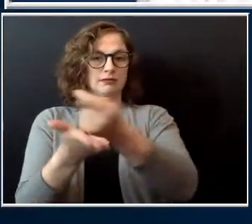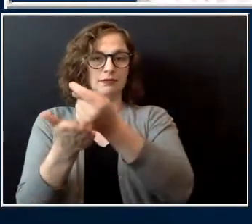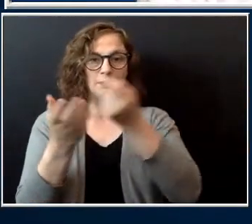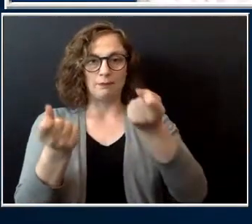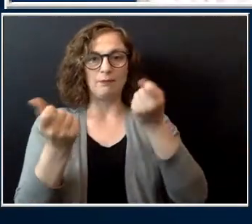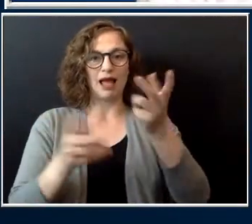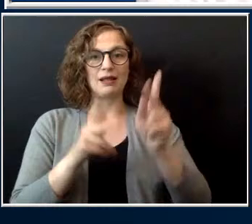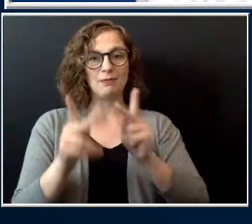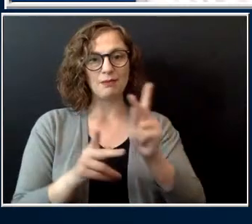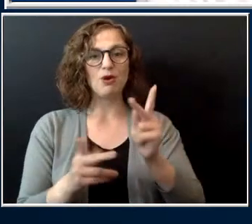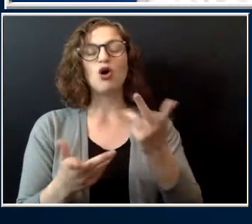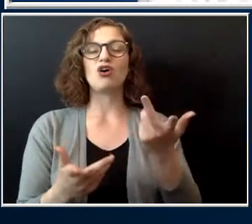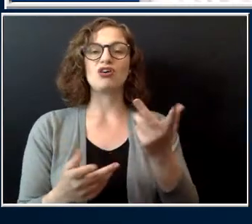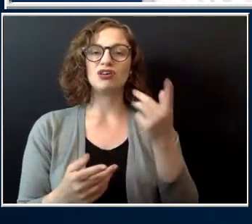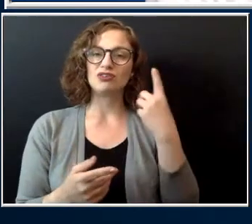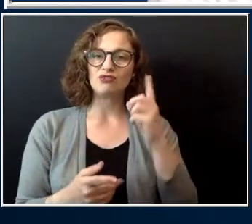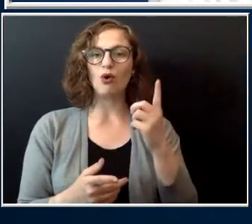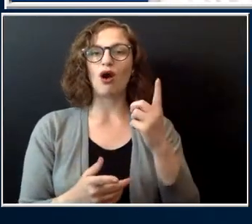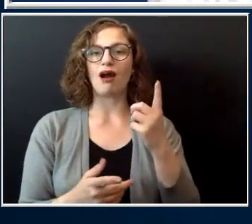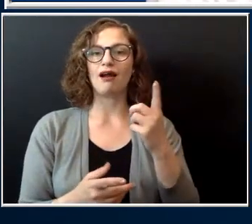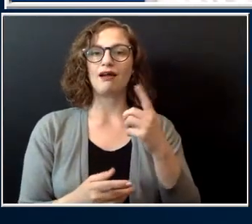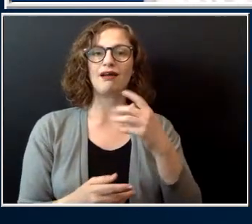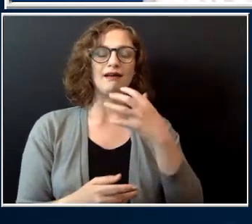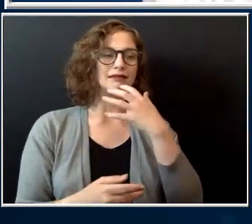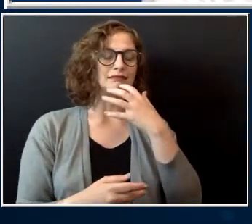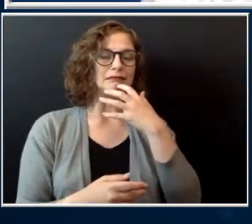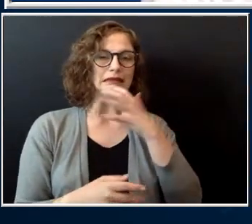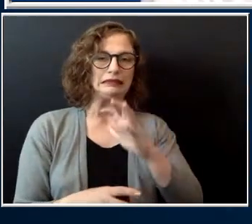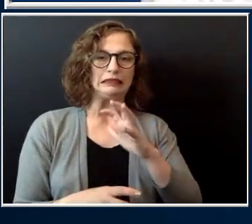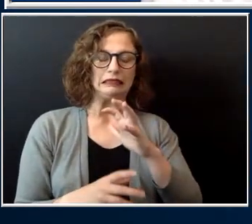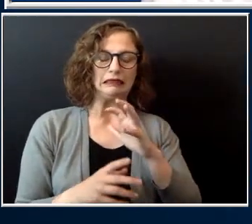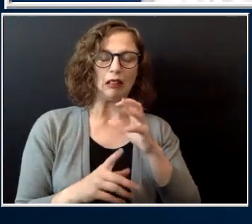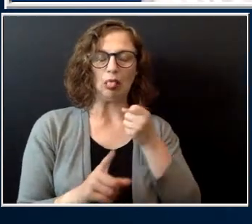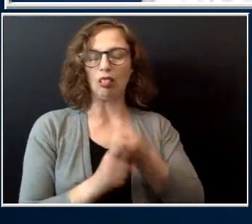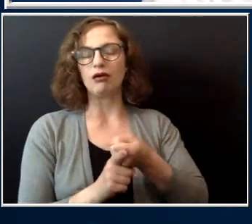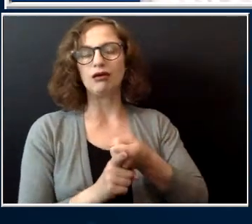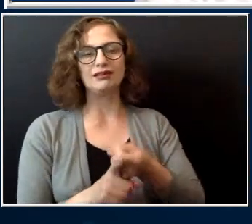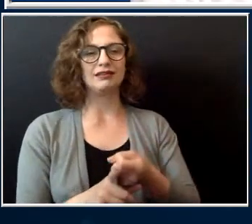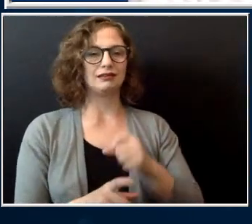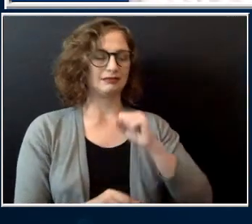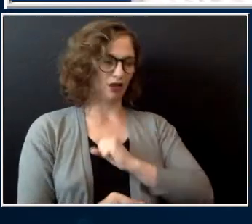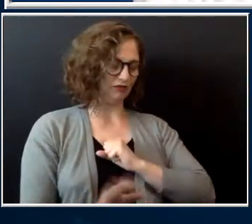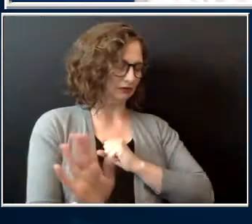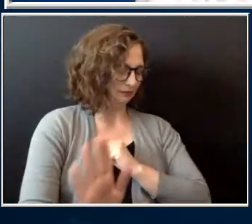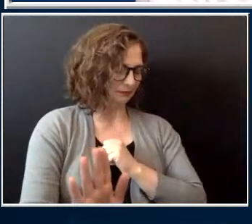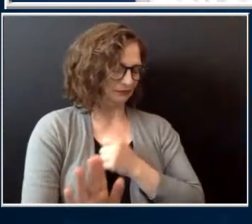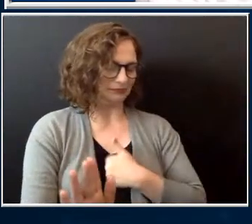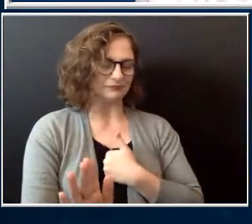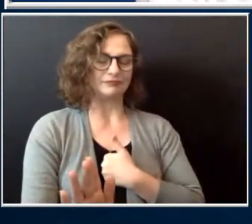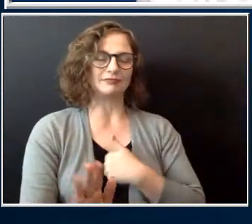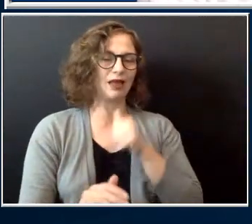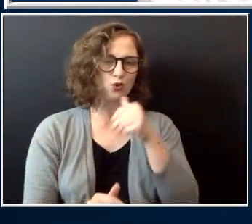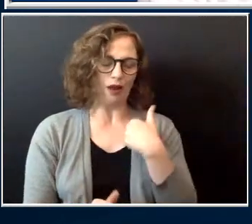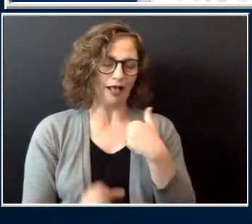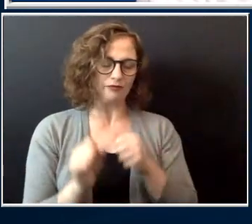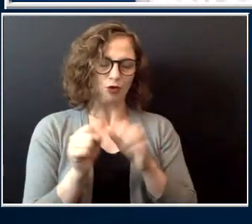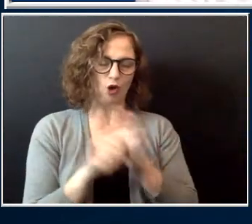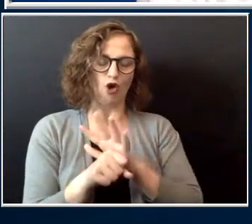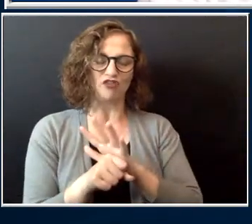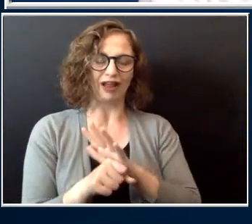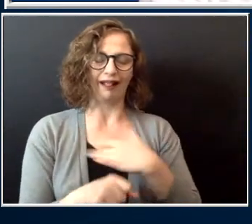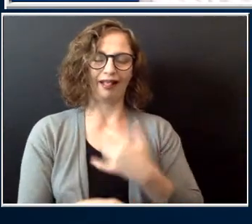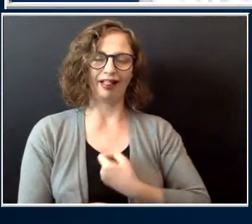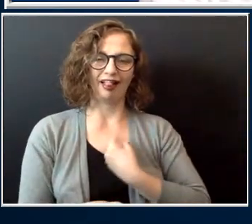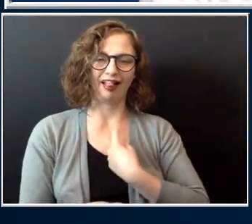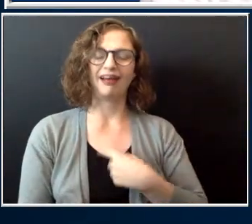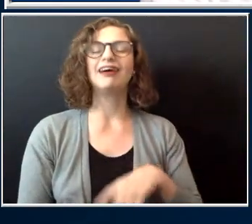And get rid of your cough. I don't have COVID, but I do have reflux sometimes. Hey, we're talking with Dr. Sean Sood, a pediatric critical care physician